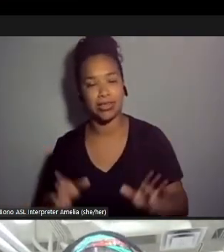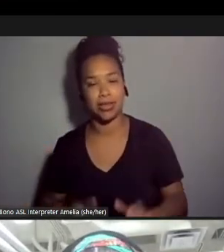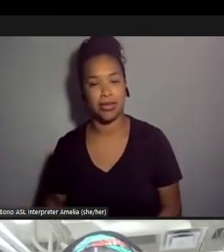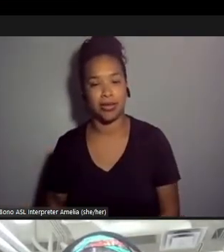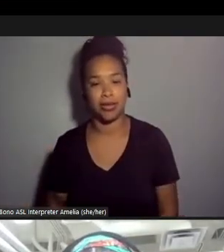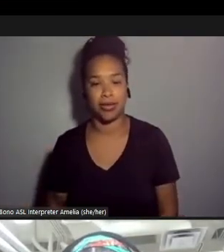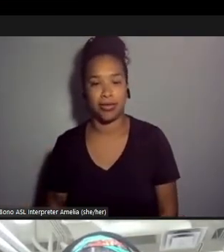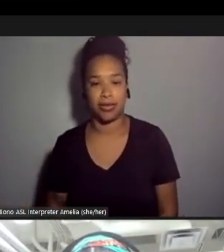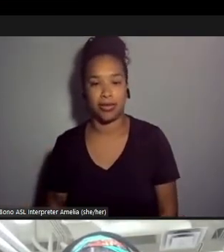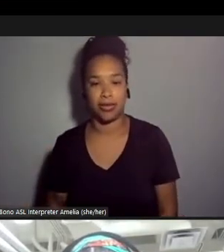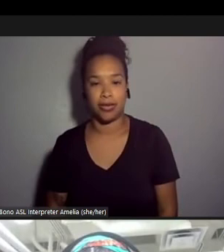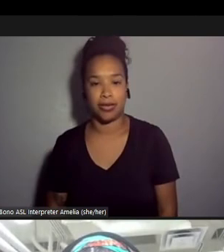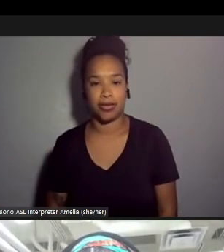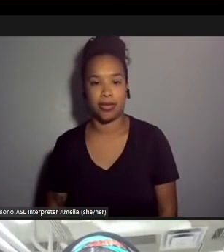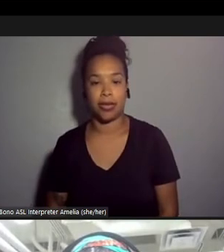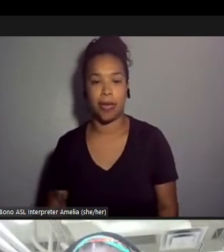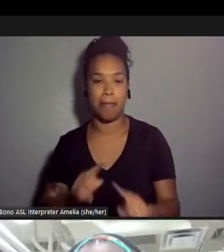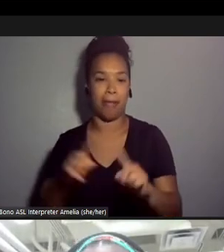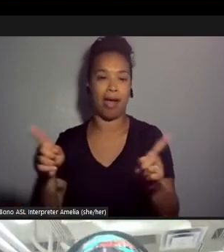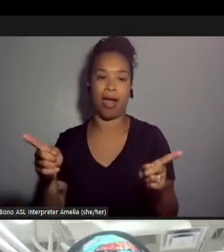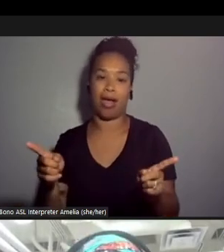but so lacking.